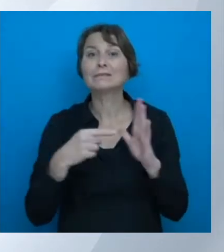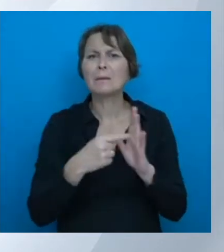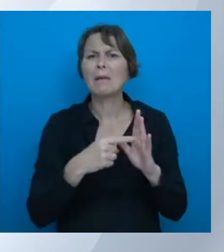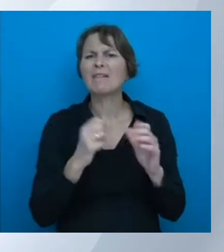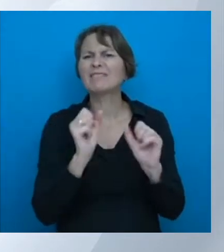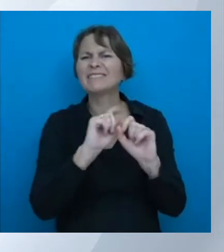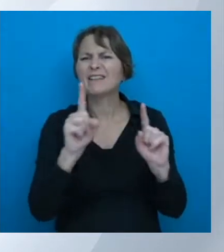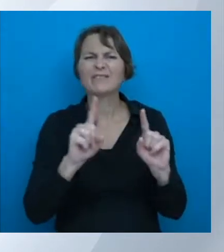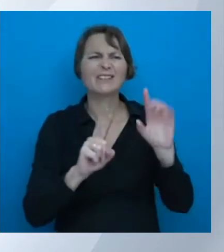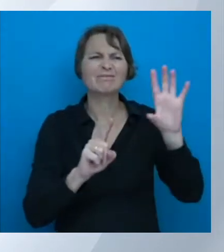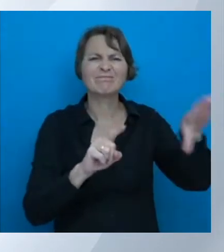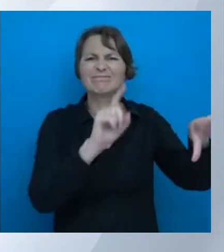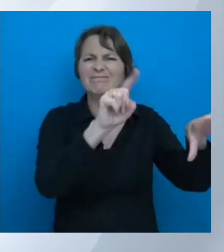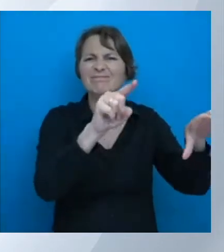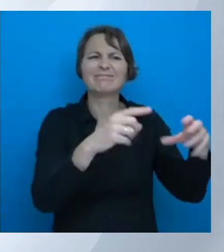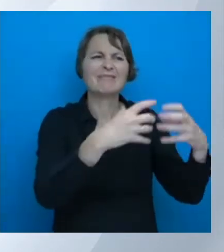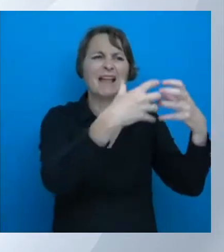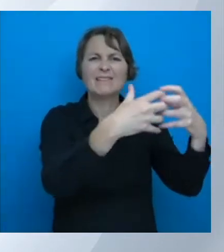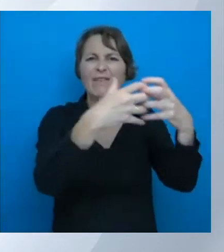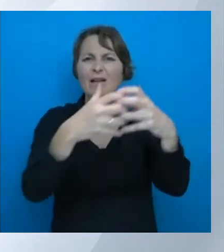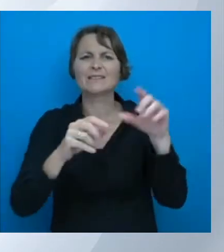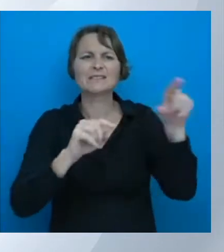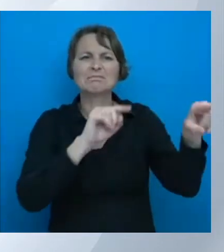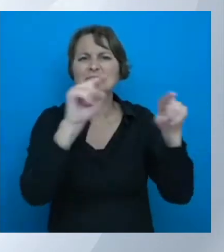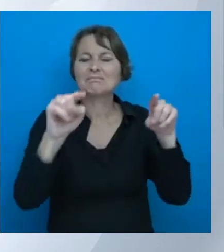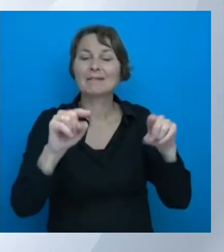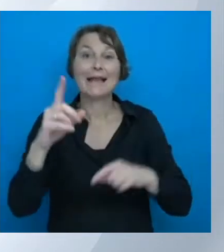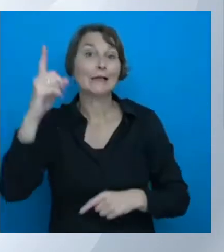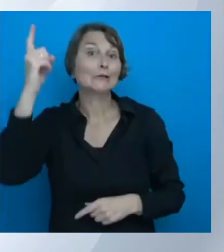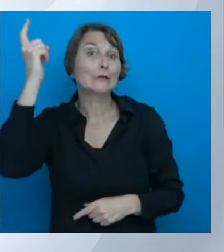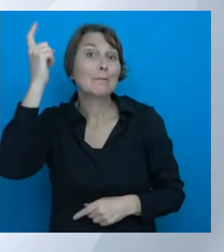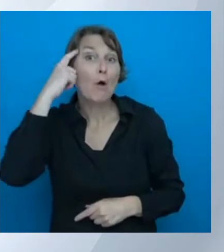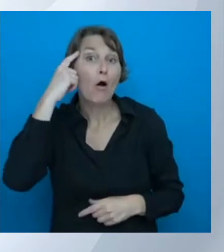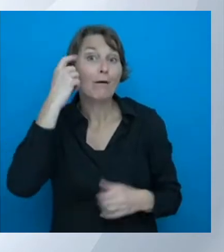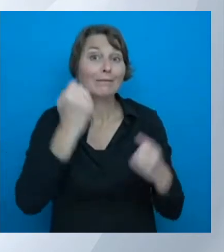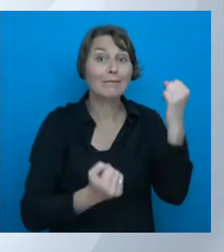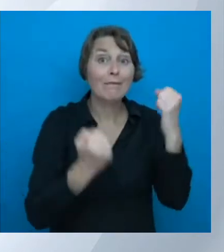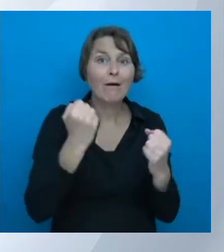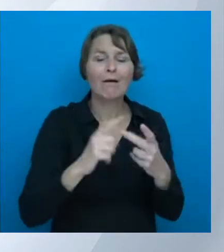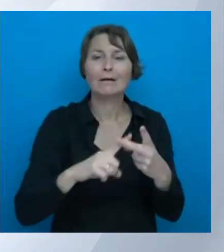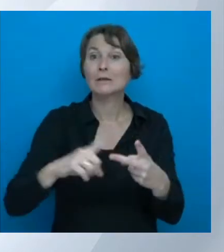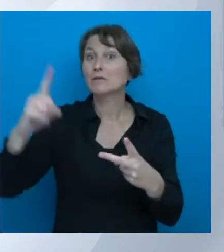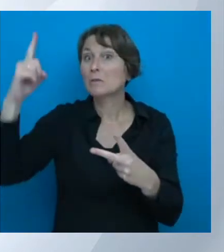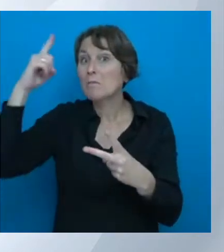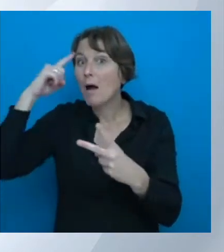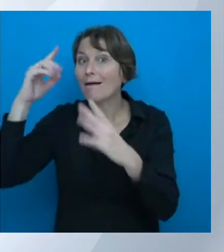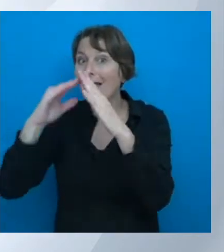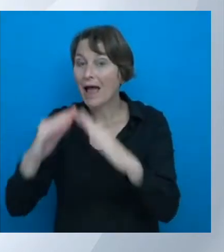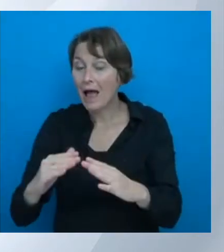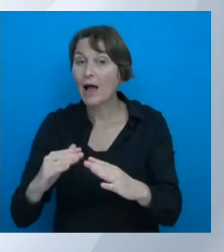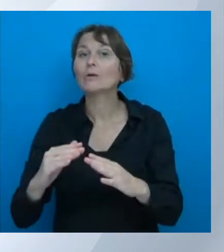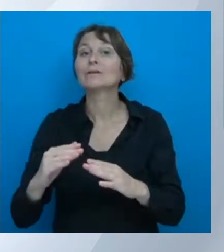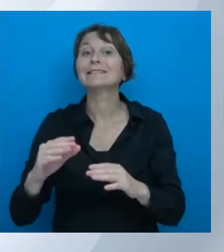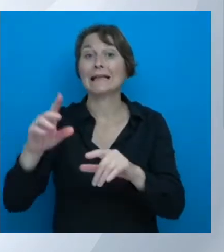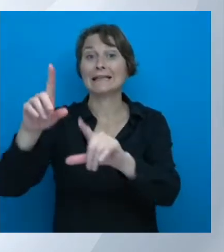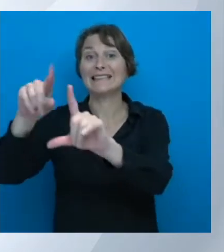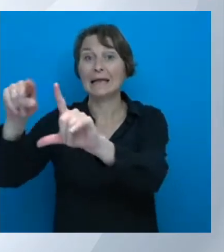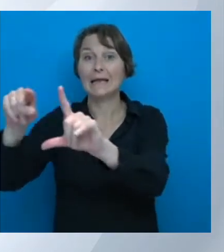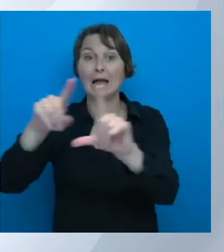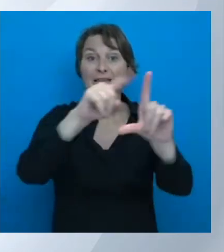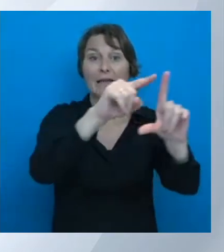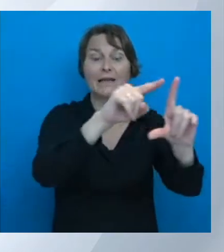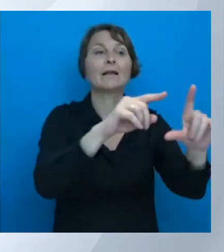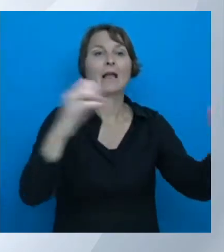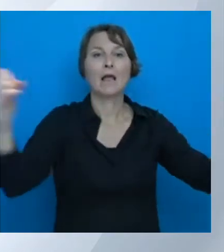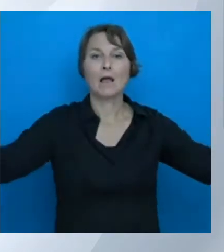buildings, smart cars, or everything smart. They are generating a lot of data. You get this data, move it to the cloud, and do analytics on